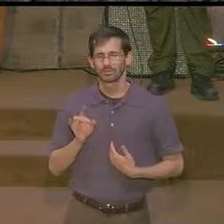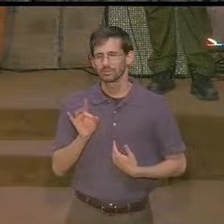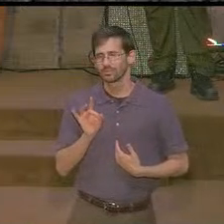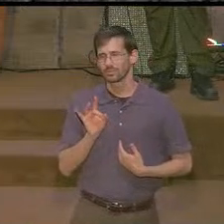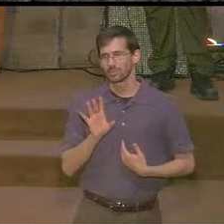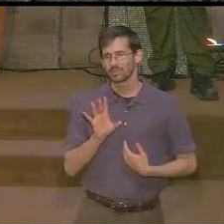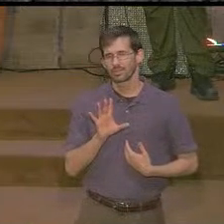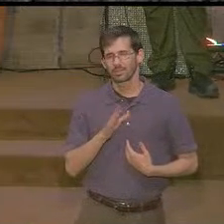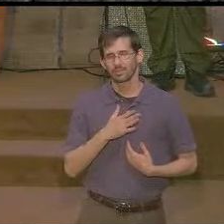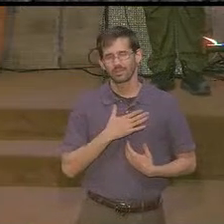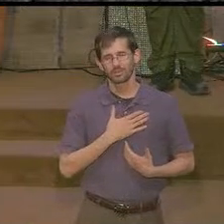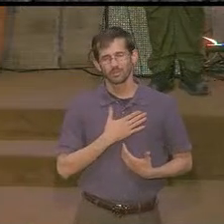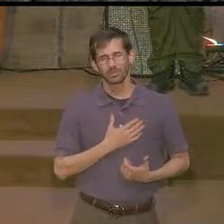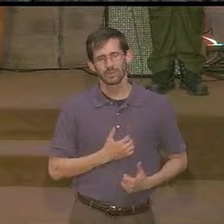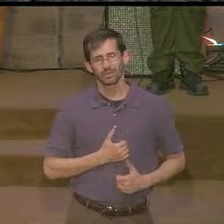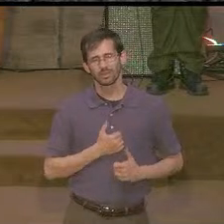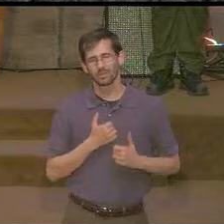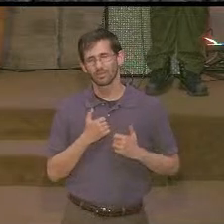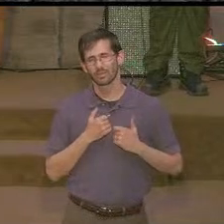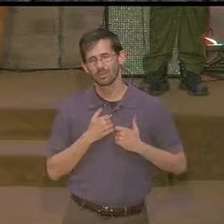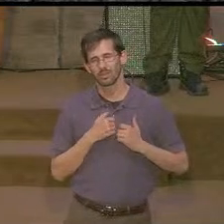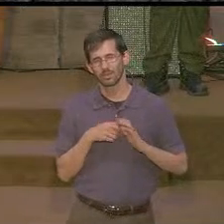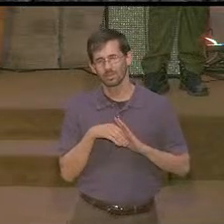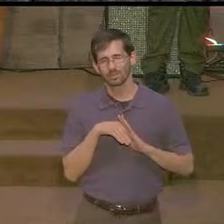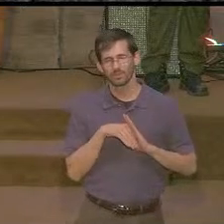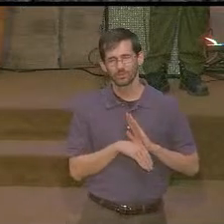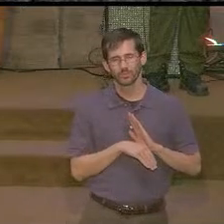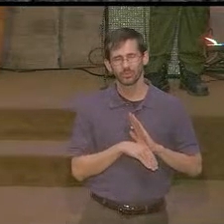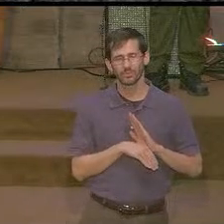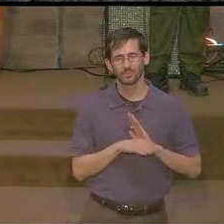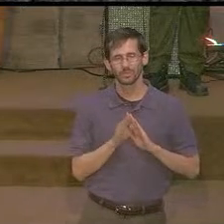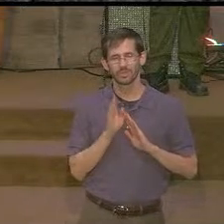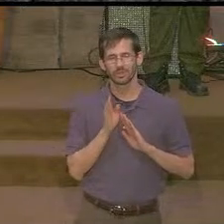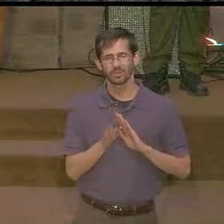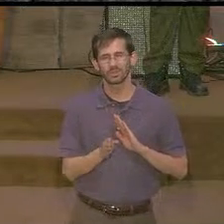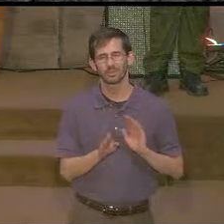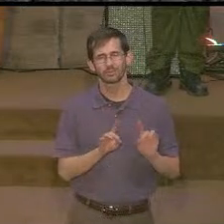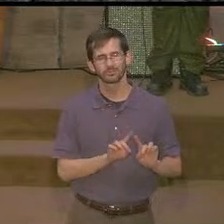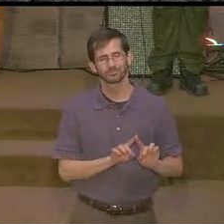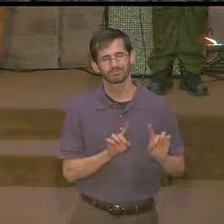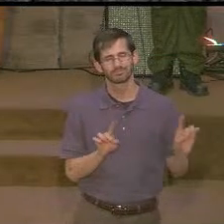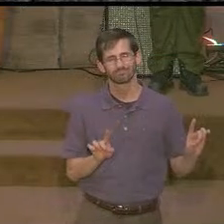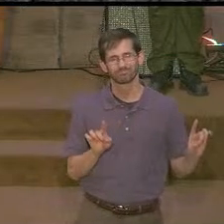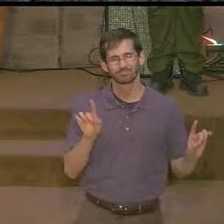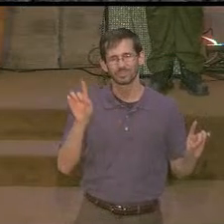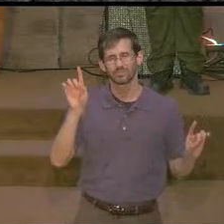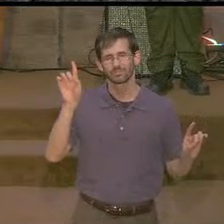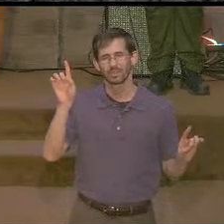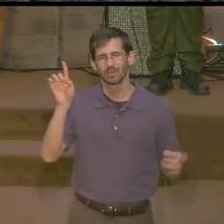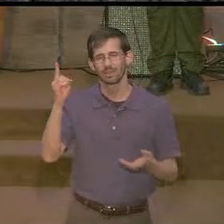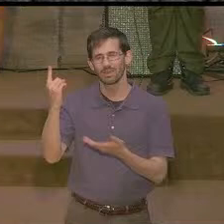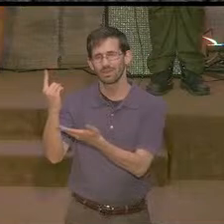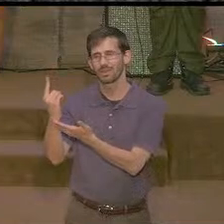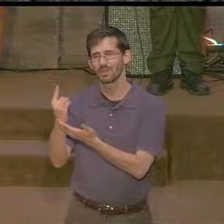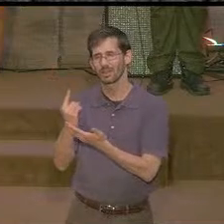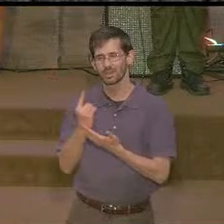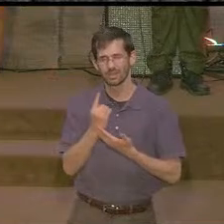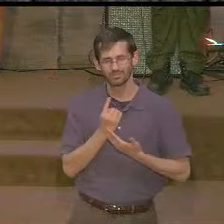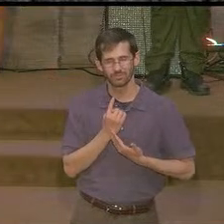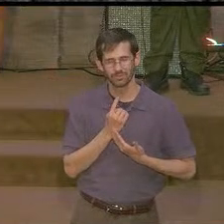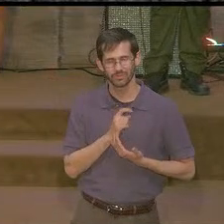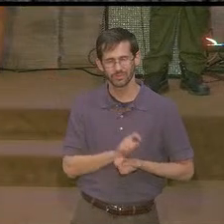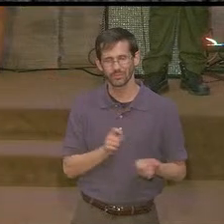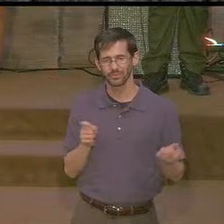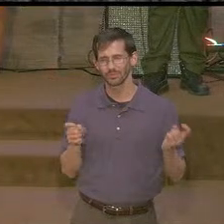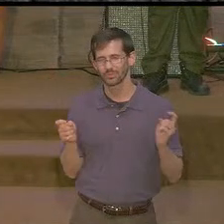Oh, to think where I would be if not